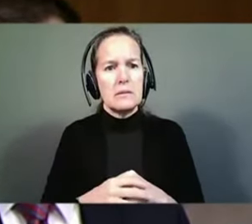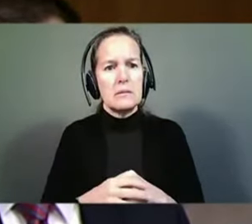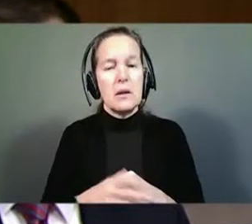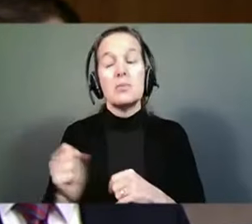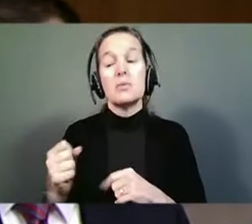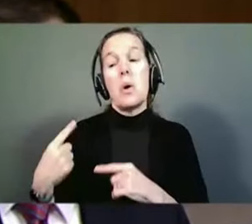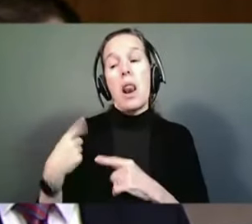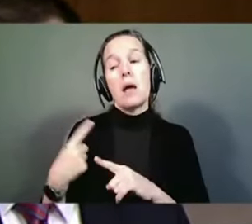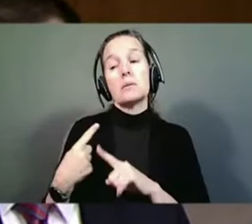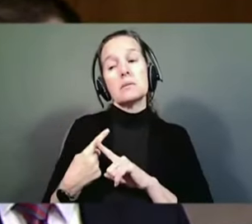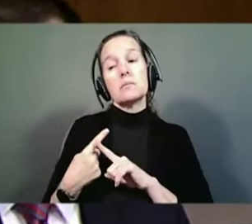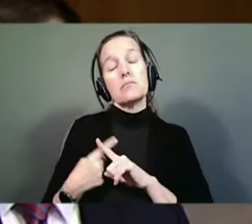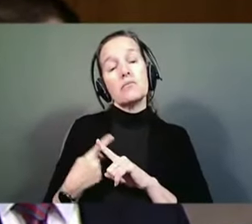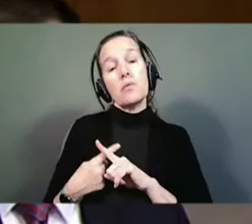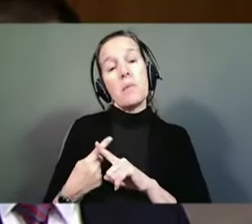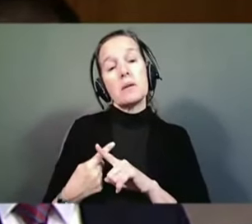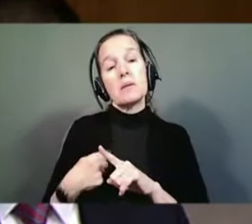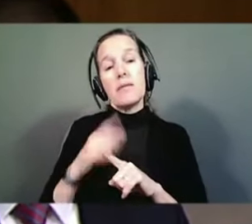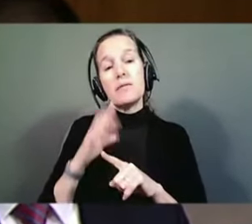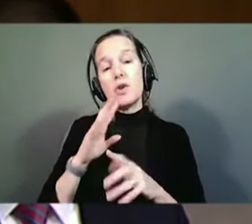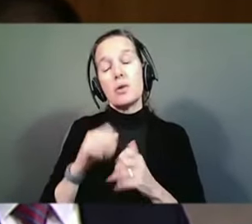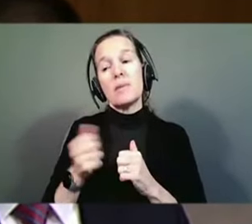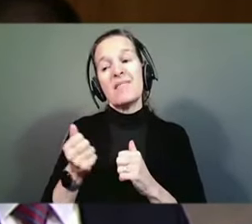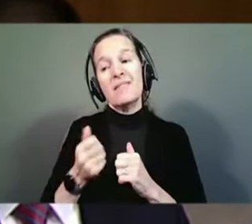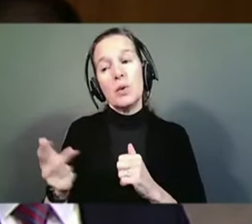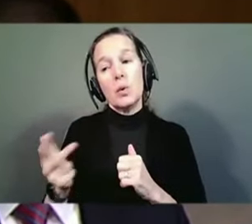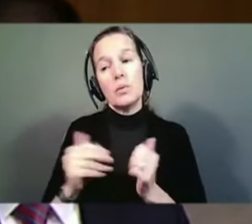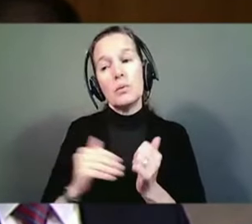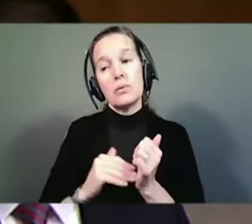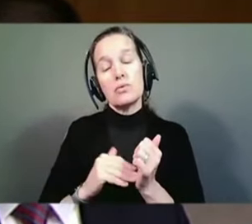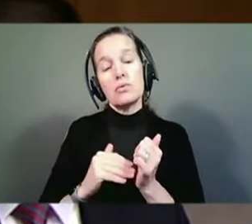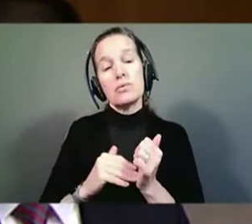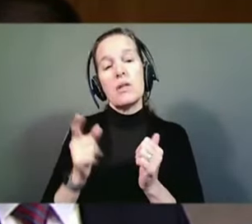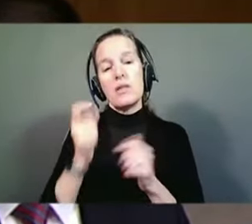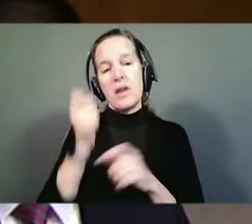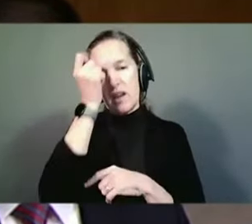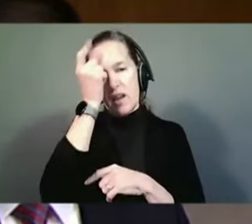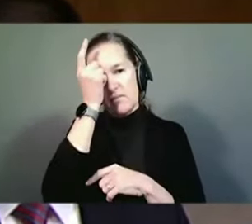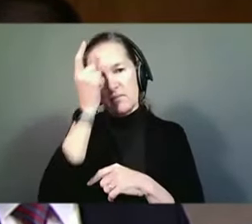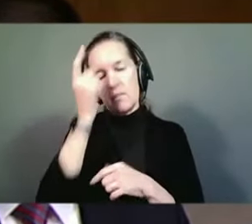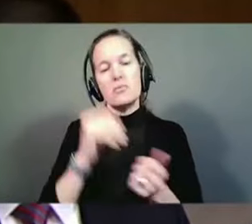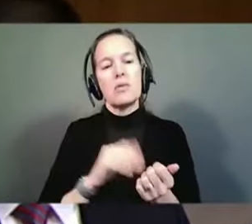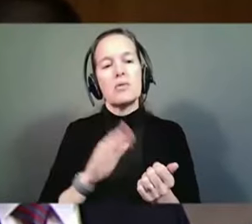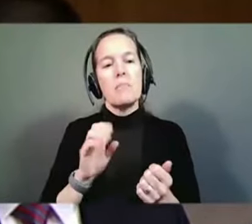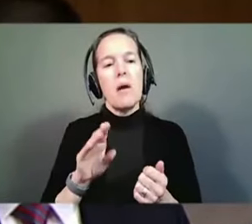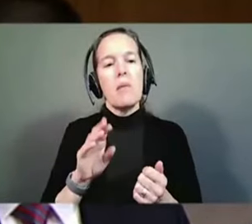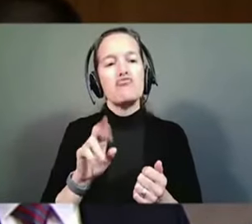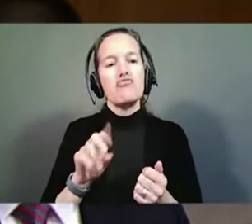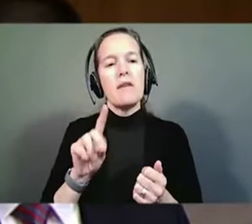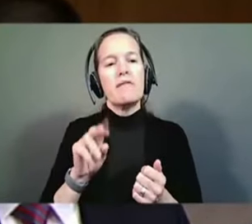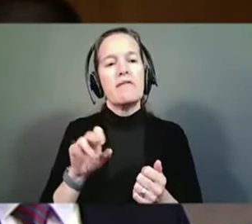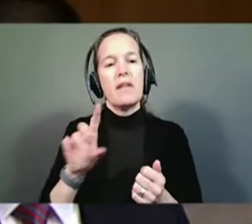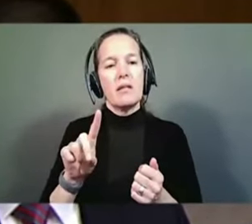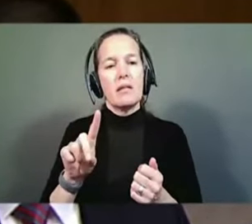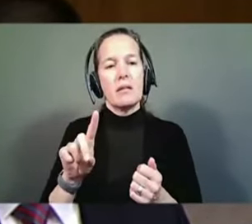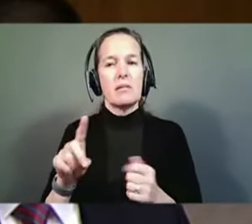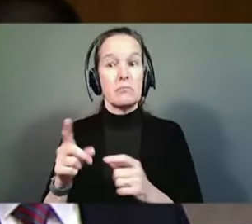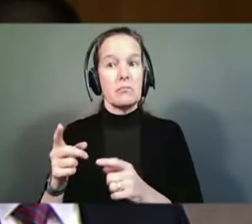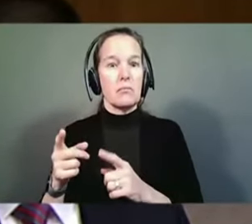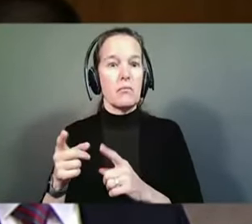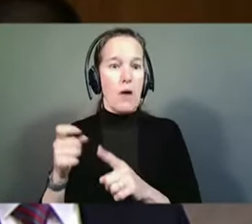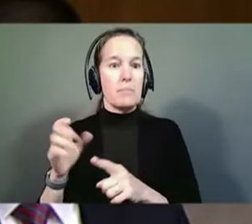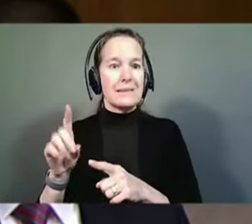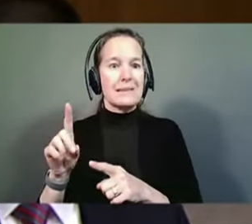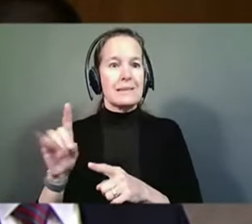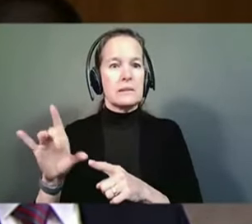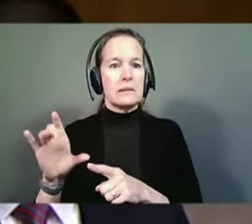physicians that get it, that understand it. Dr. Bob Redfield from the former CDC is one of those people that has